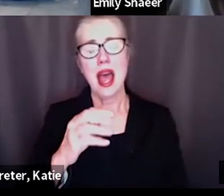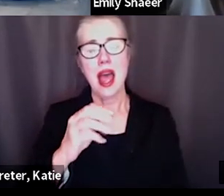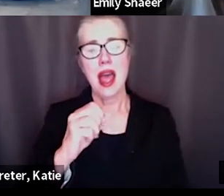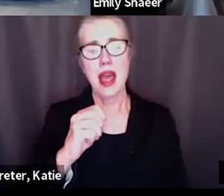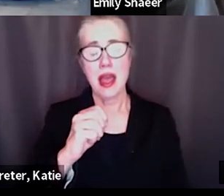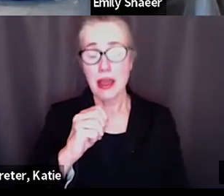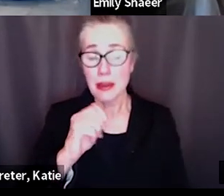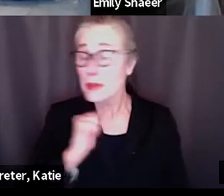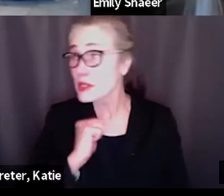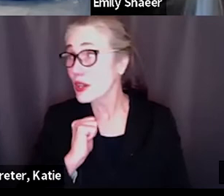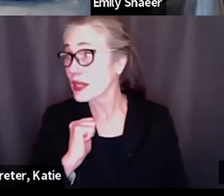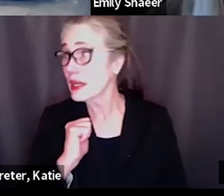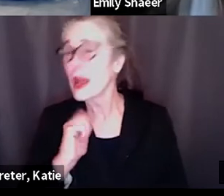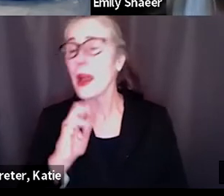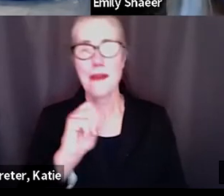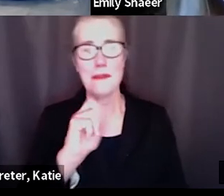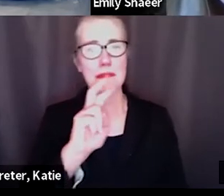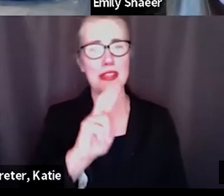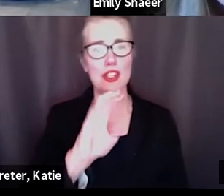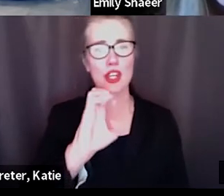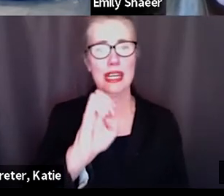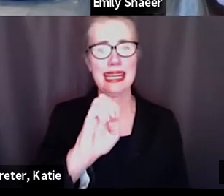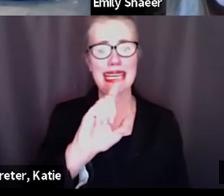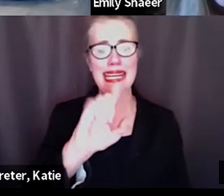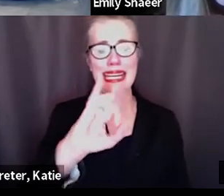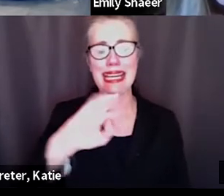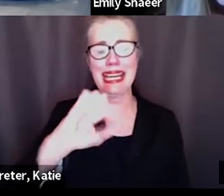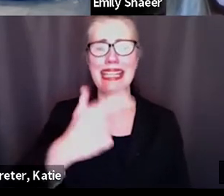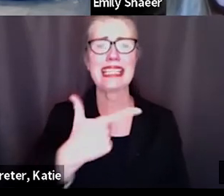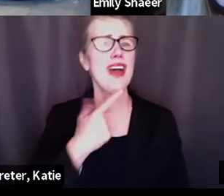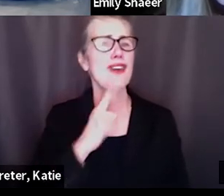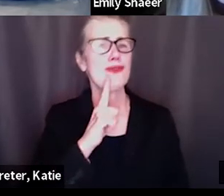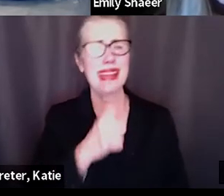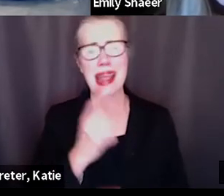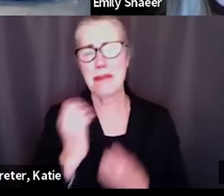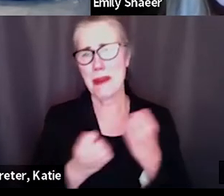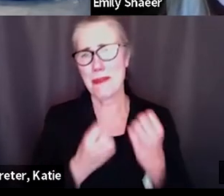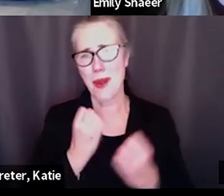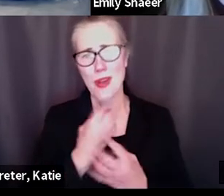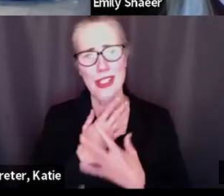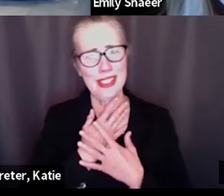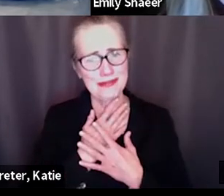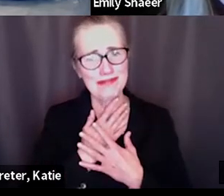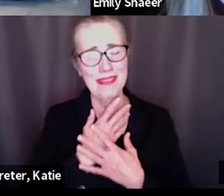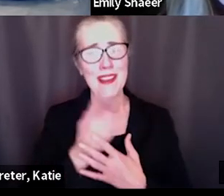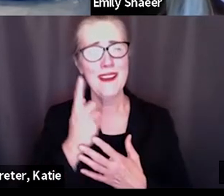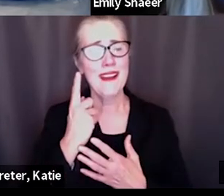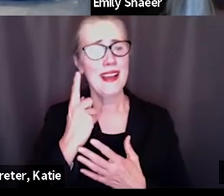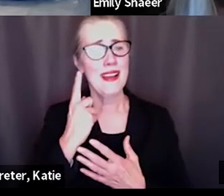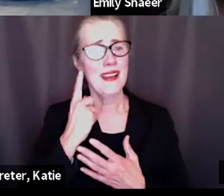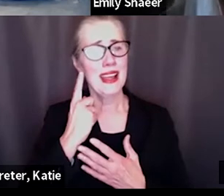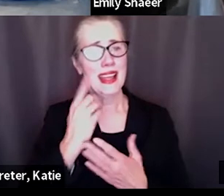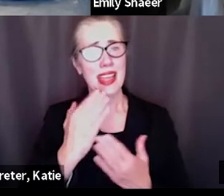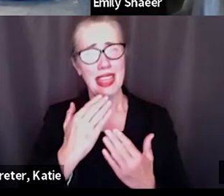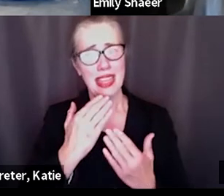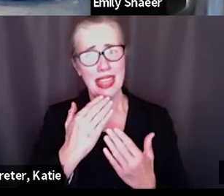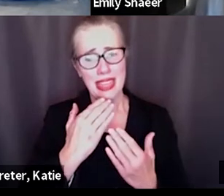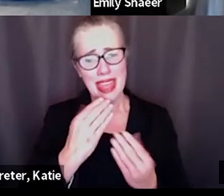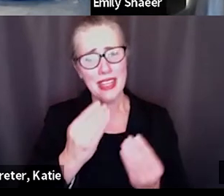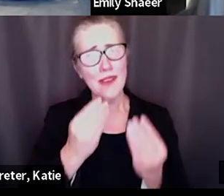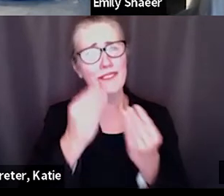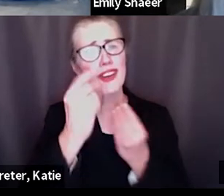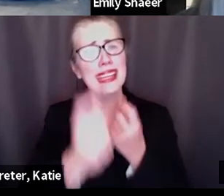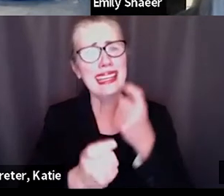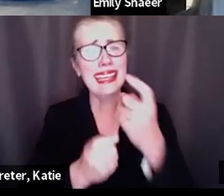i'm sorry mr elaine's enter sorry i get all choked up mr elaine's for just you know giving so